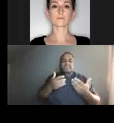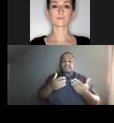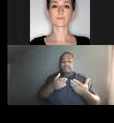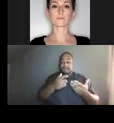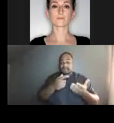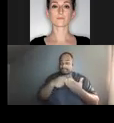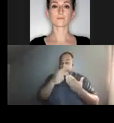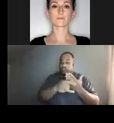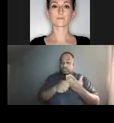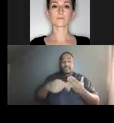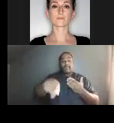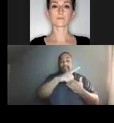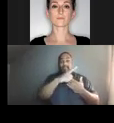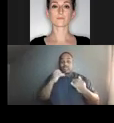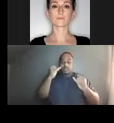the opinions or